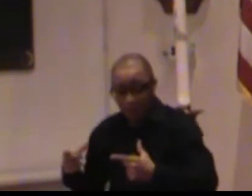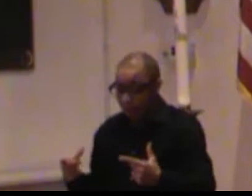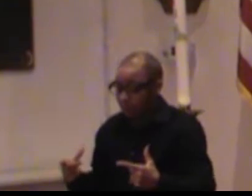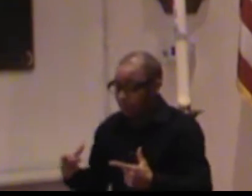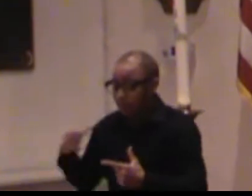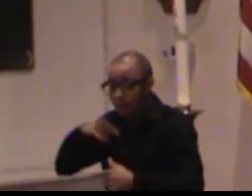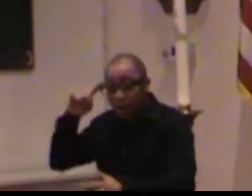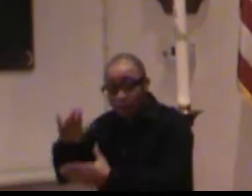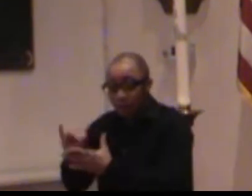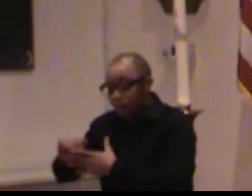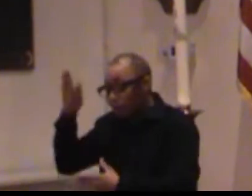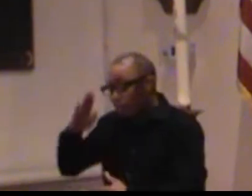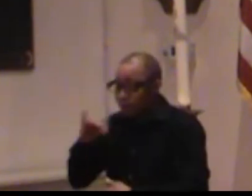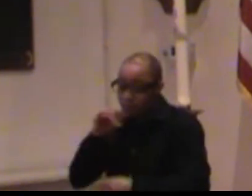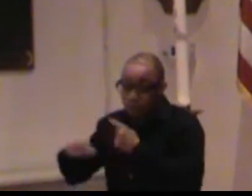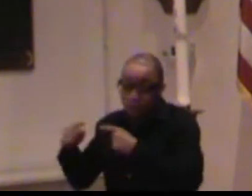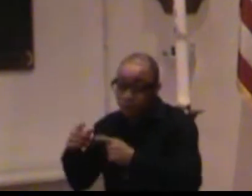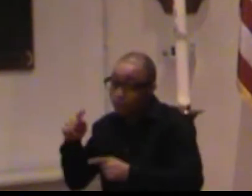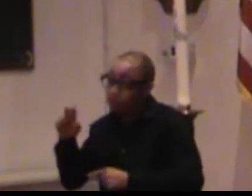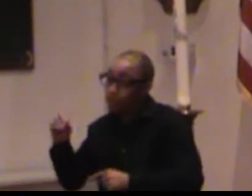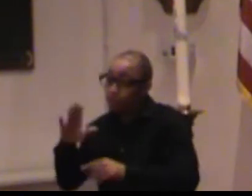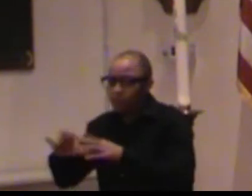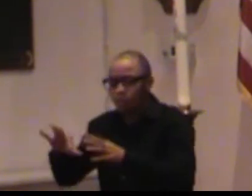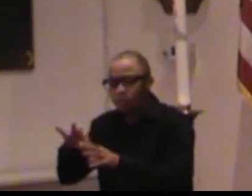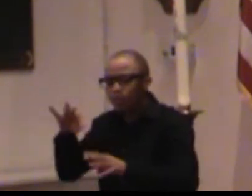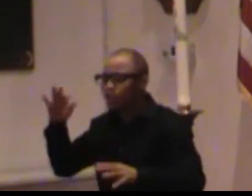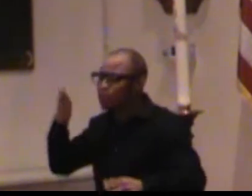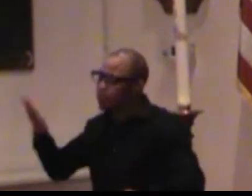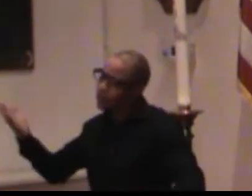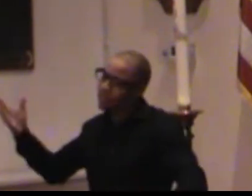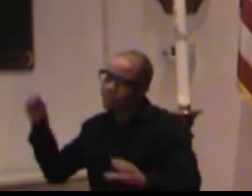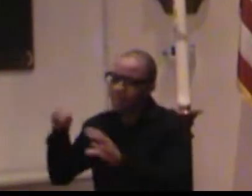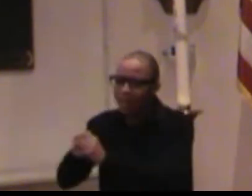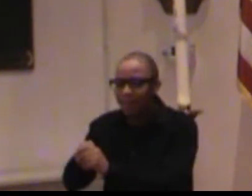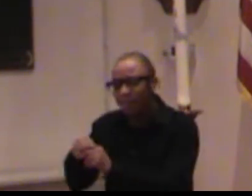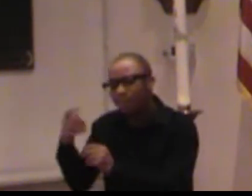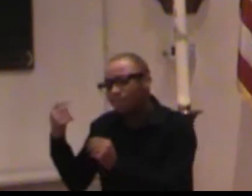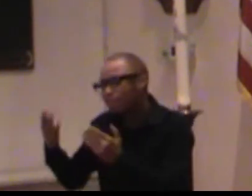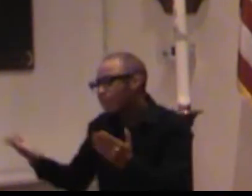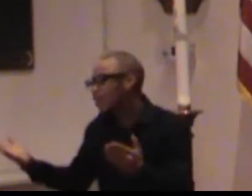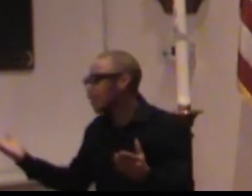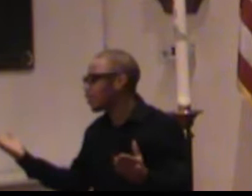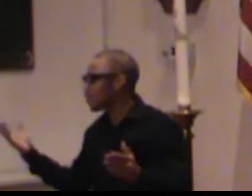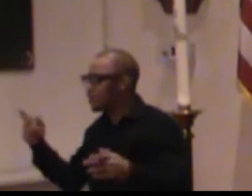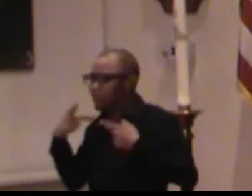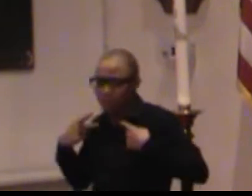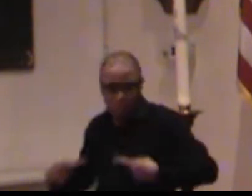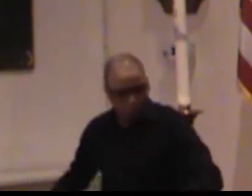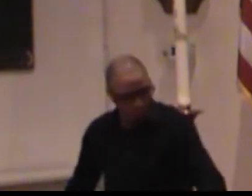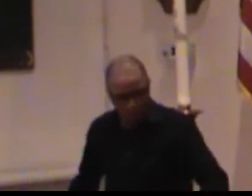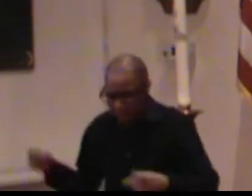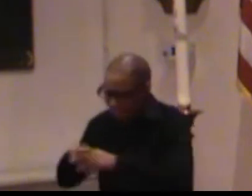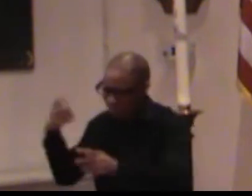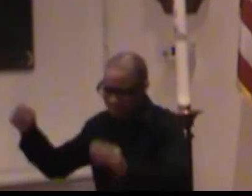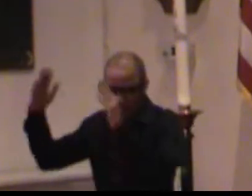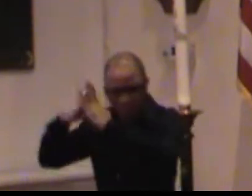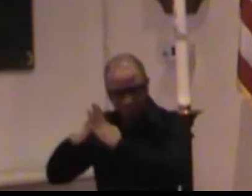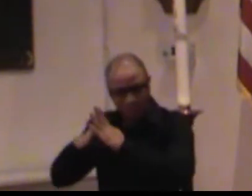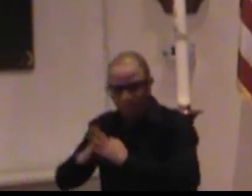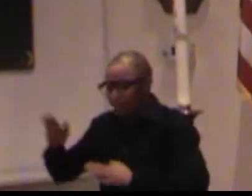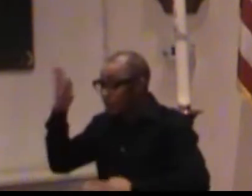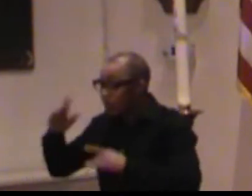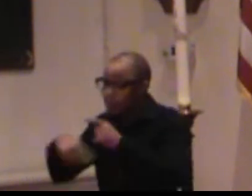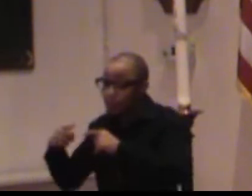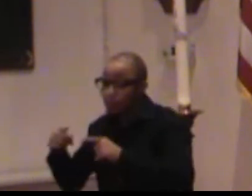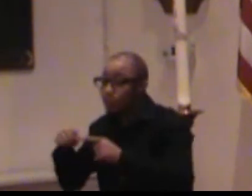lives. I believe God is going to do some spiritual things in this house. God is going to do some physical things in this house. God